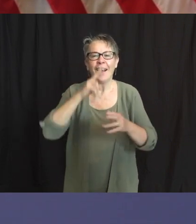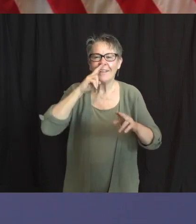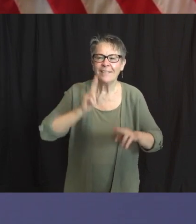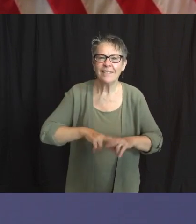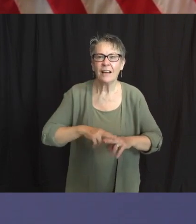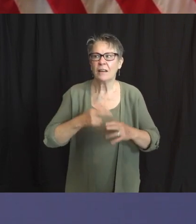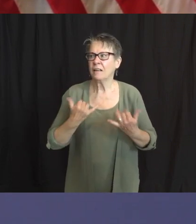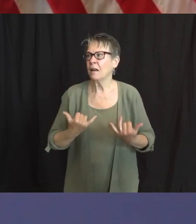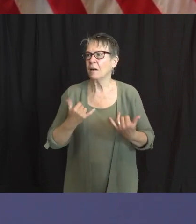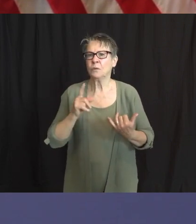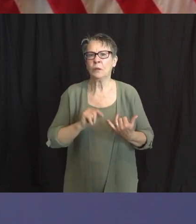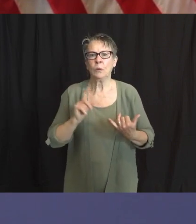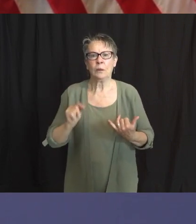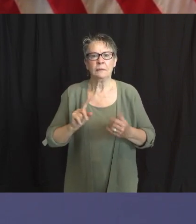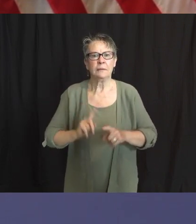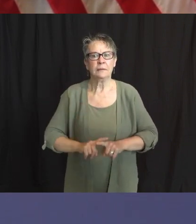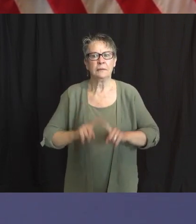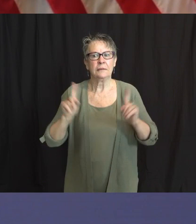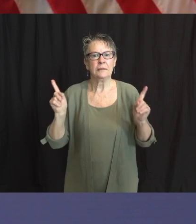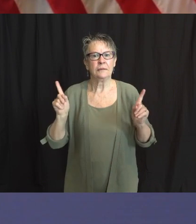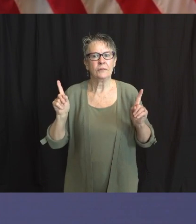I mean, it's in that sort of realm,